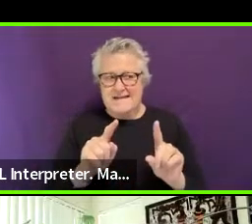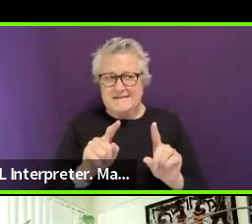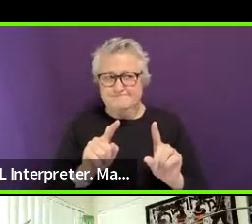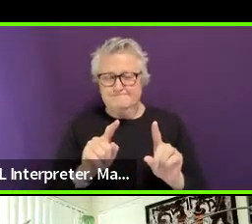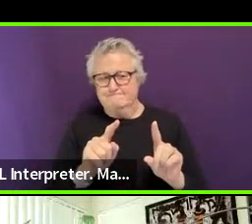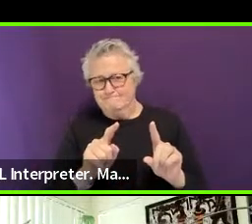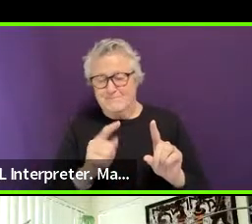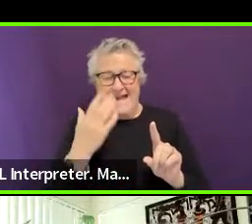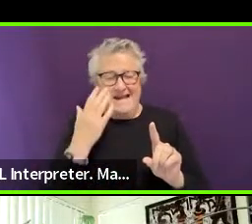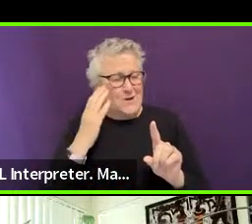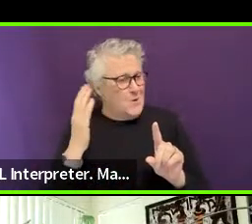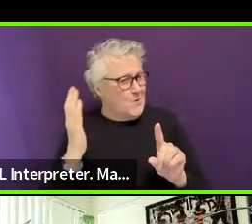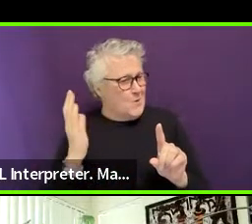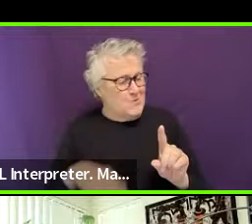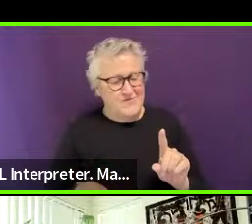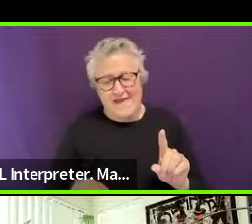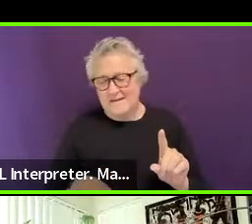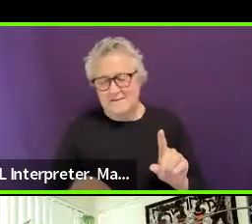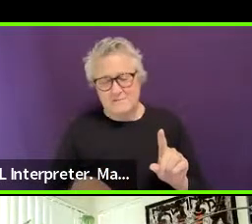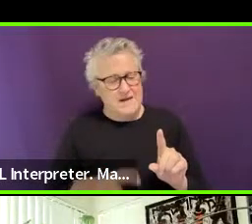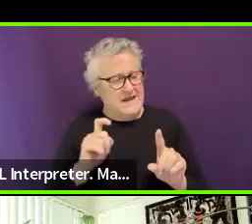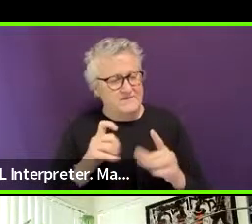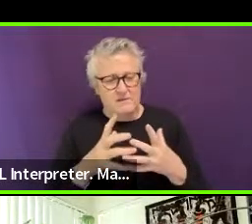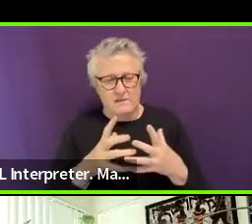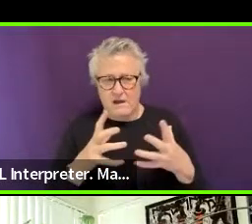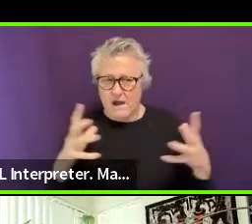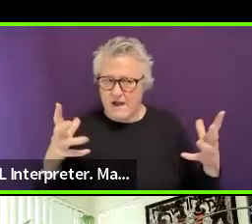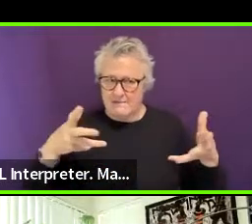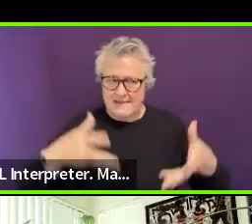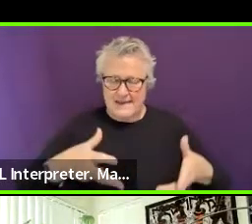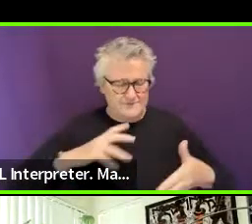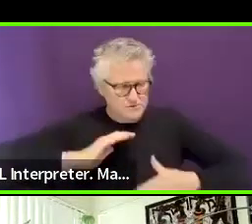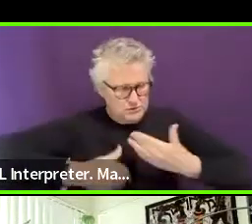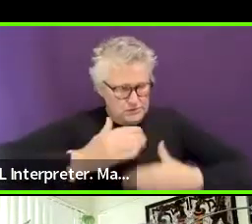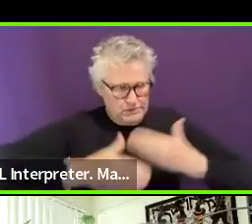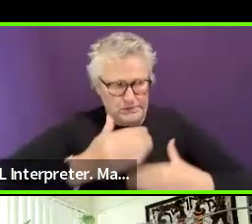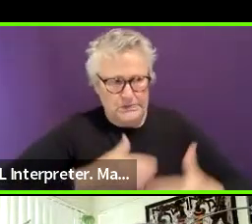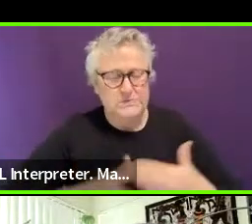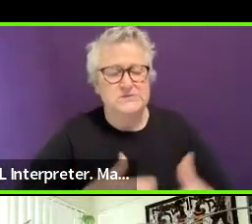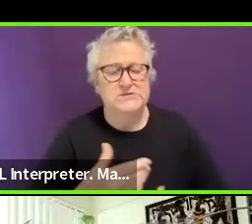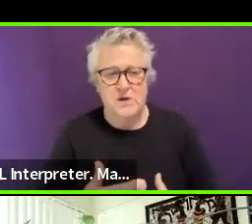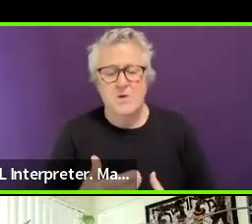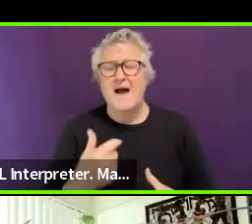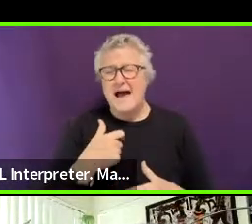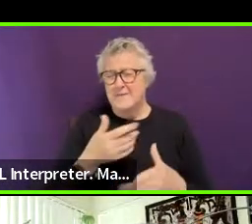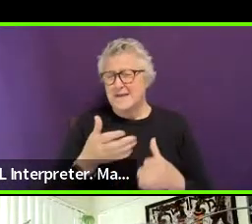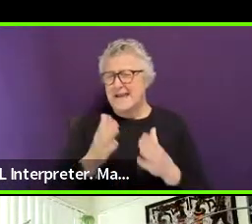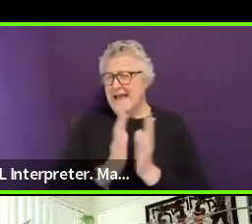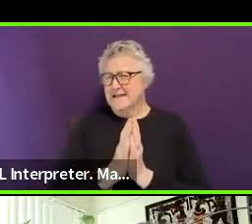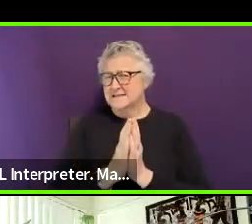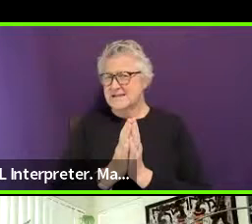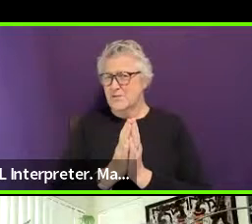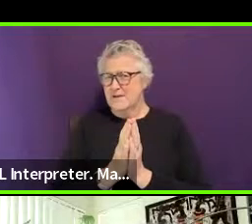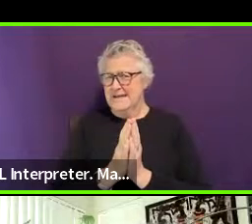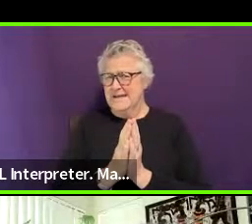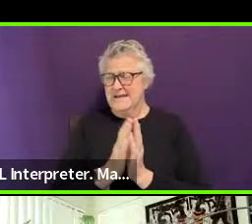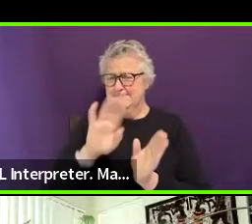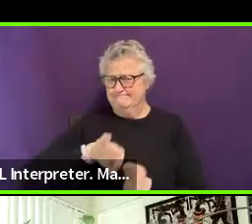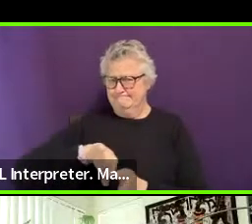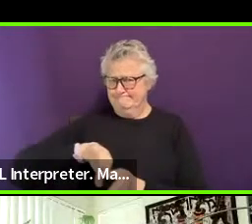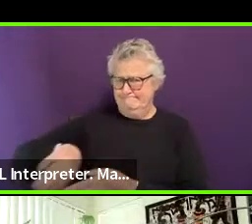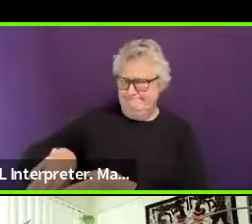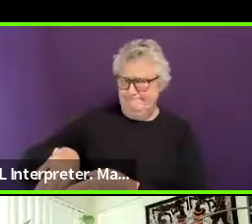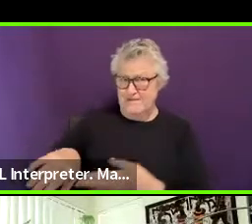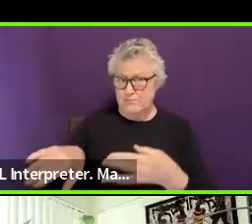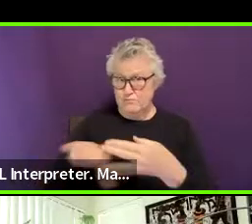do for yourselves without being given permission to do so. So I'm going to ask that we move on into the next presentation. It